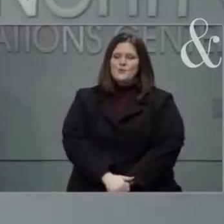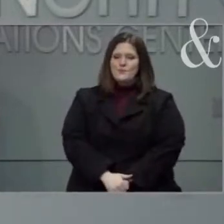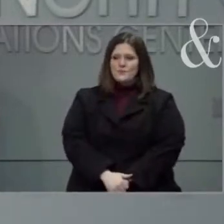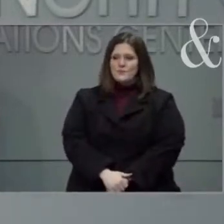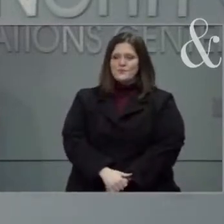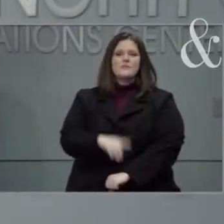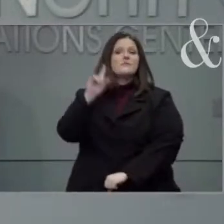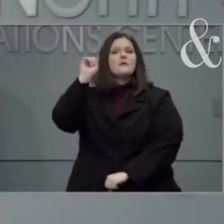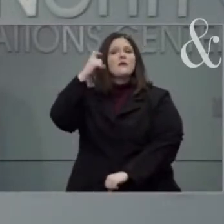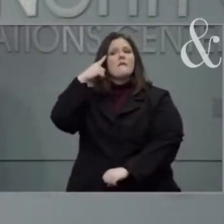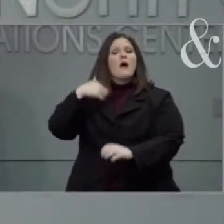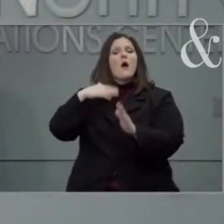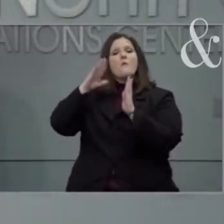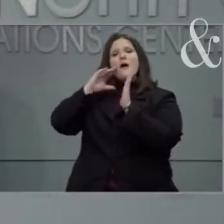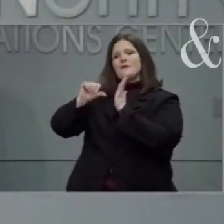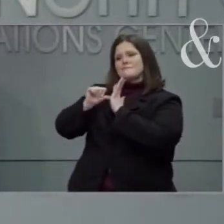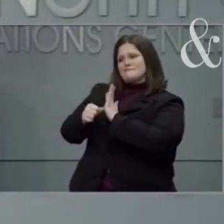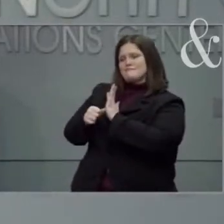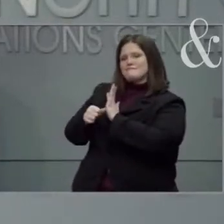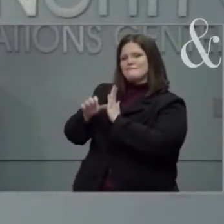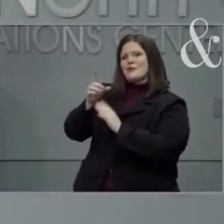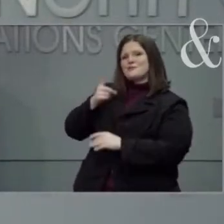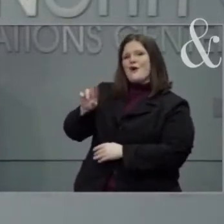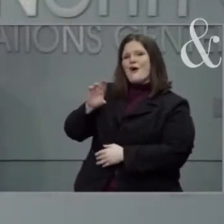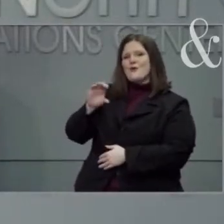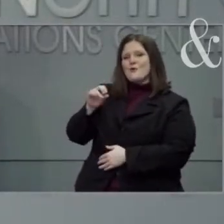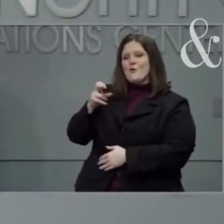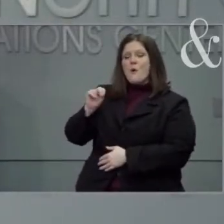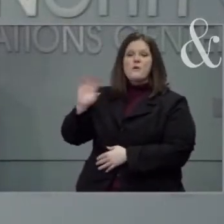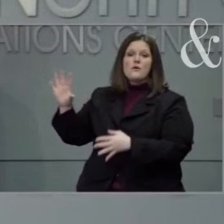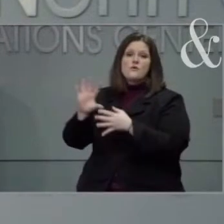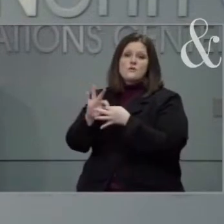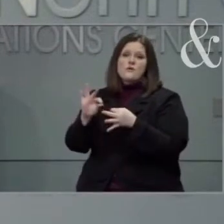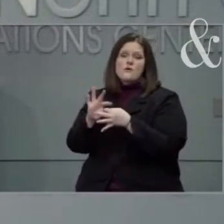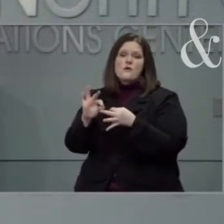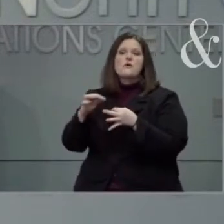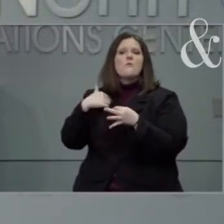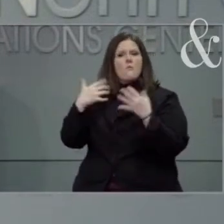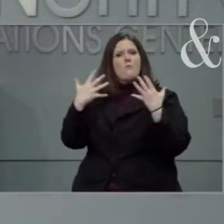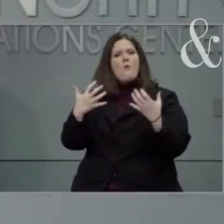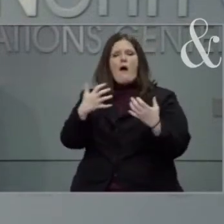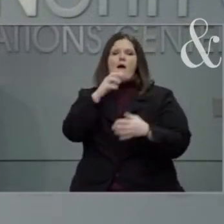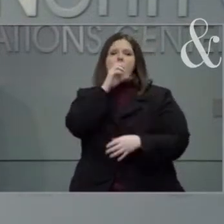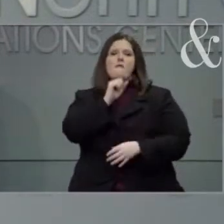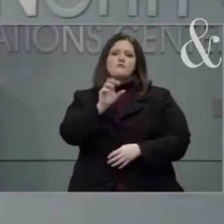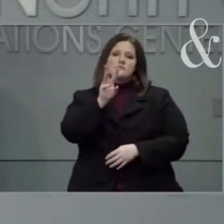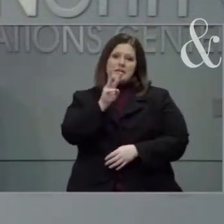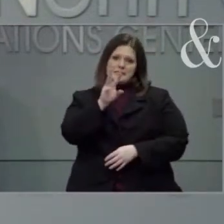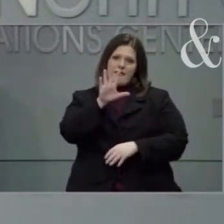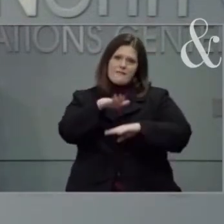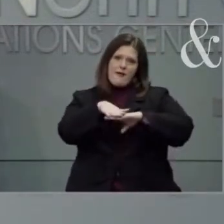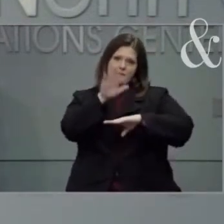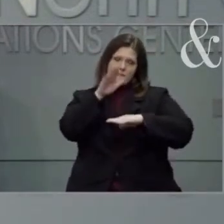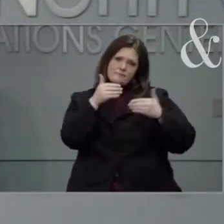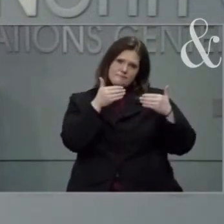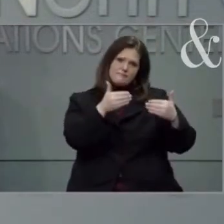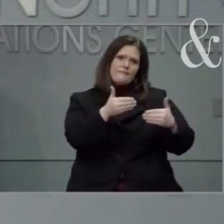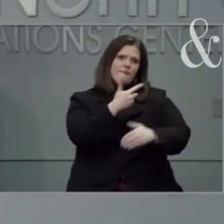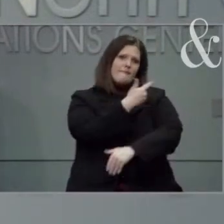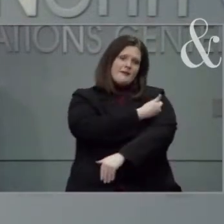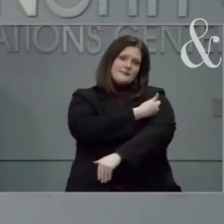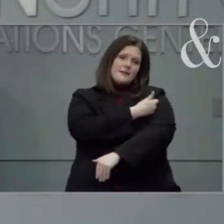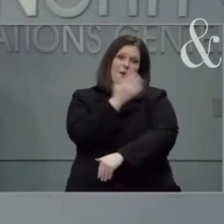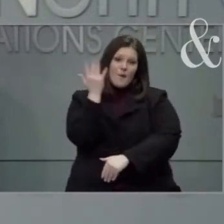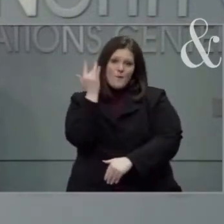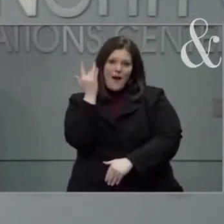And I'll repeat one more time, Dr. Cohen and I have said this a lot, but we want to get people 65 and over vaccinated because that's where